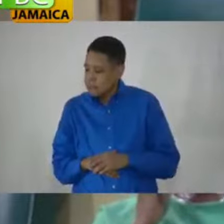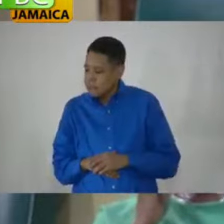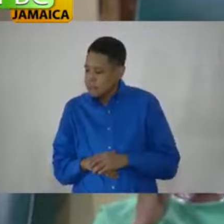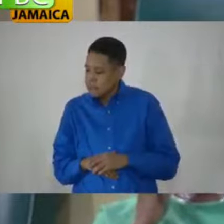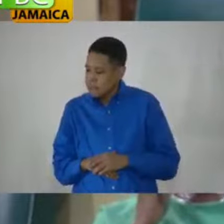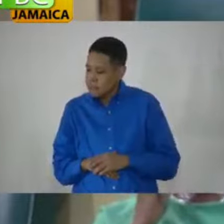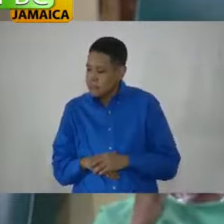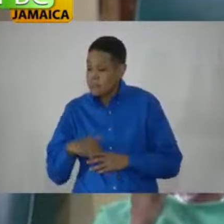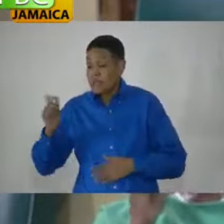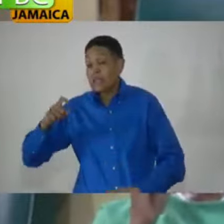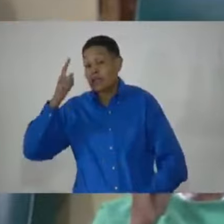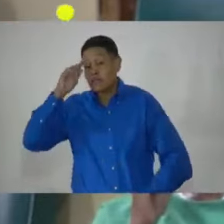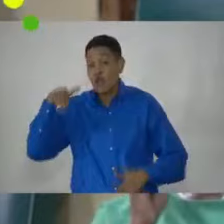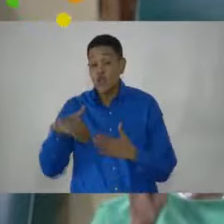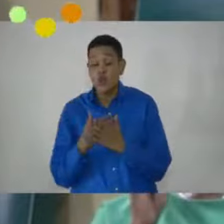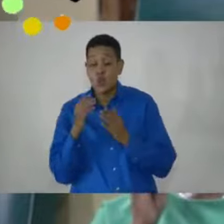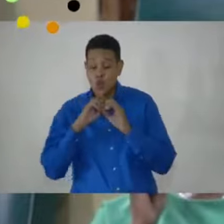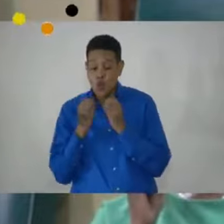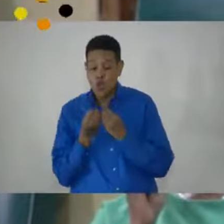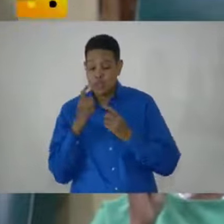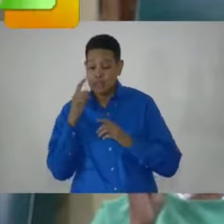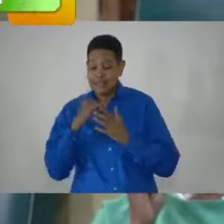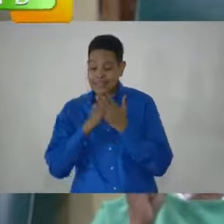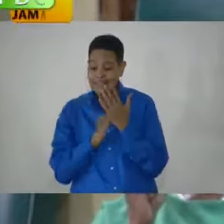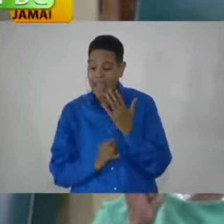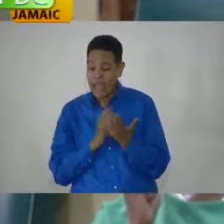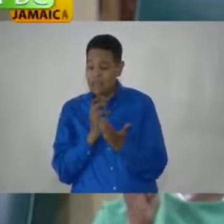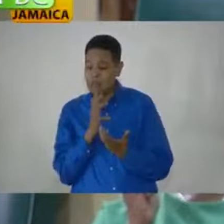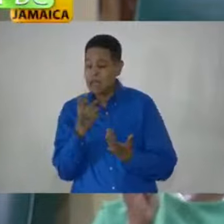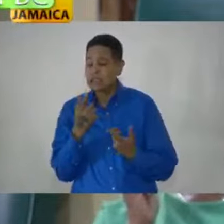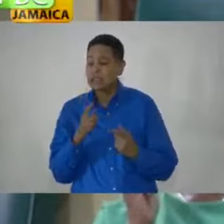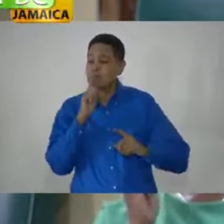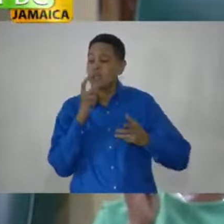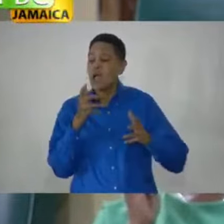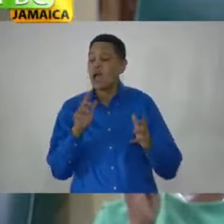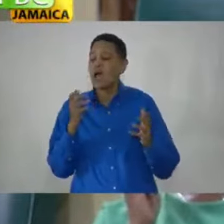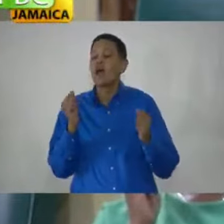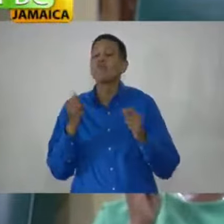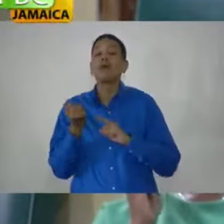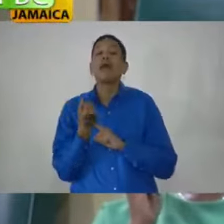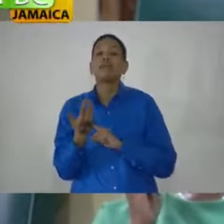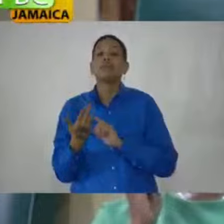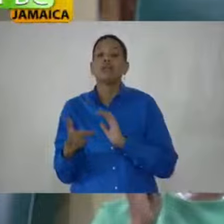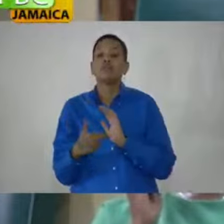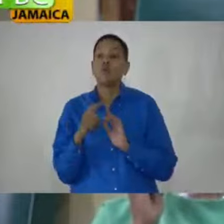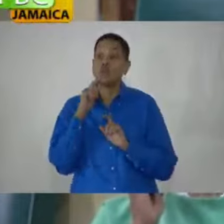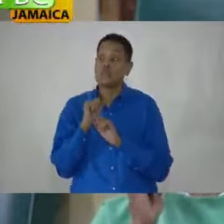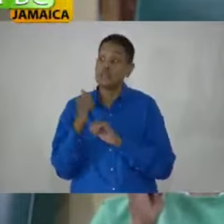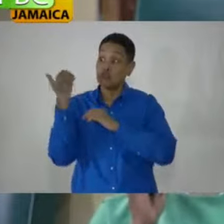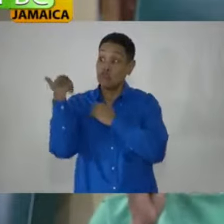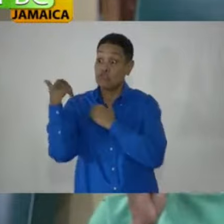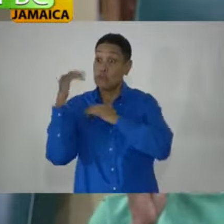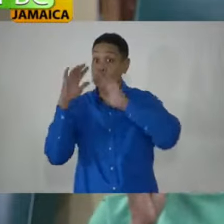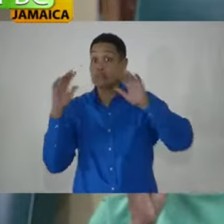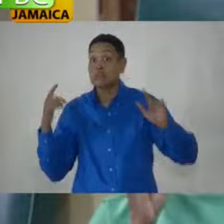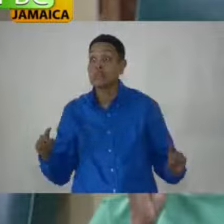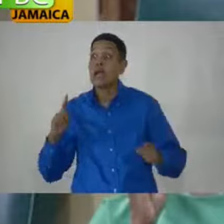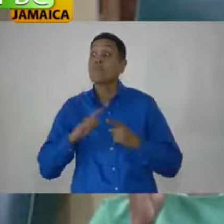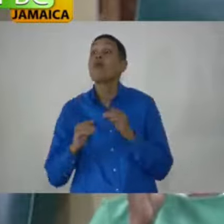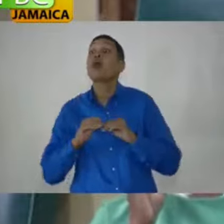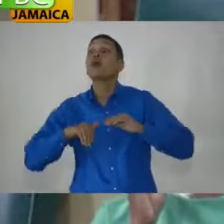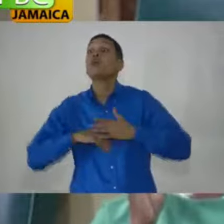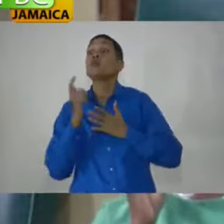Speaker, the need for a new organizational design to accommodate the expanded roles, responsibilities, and a